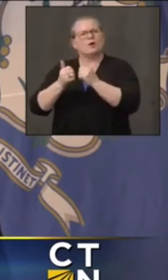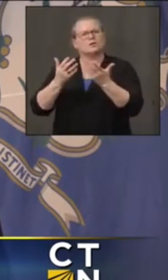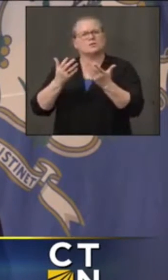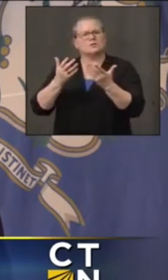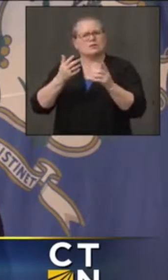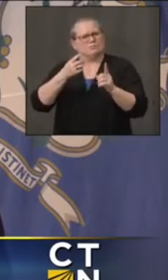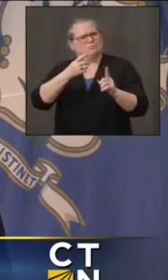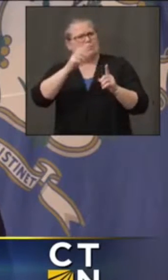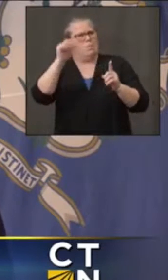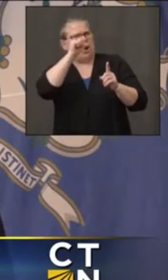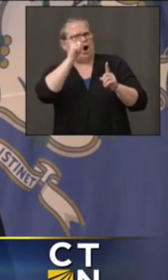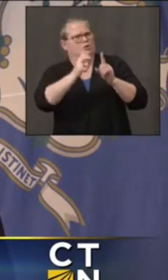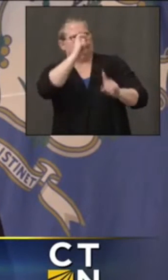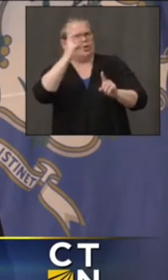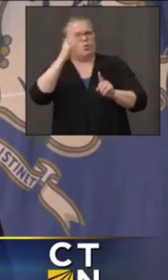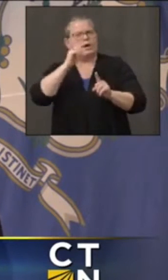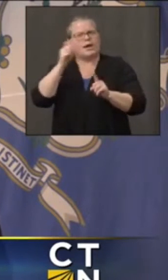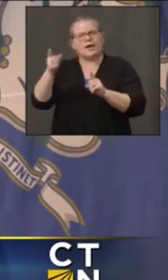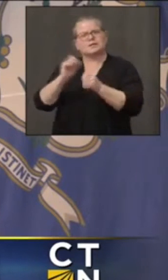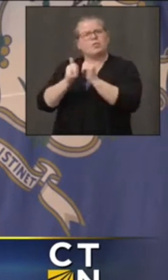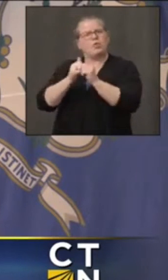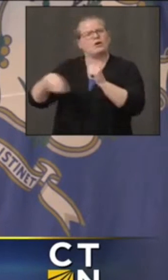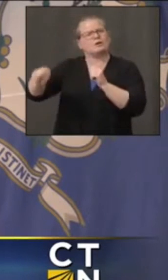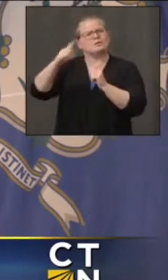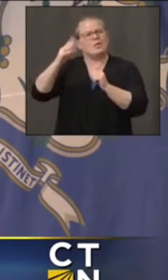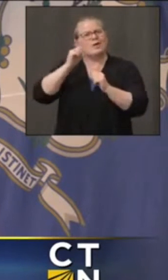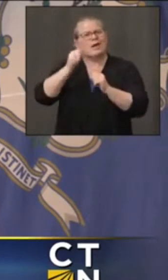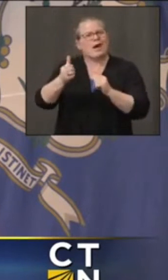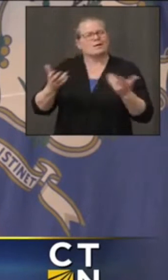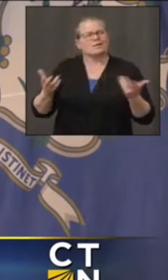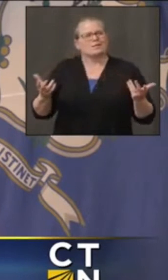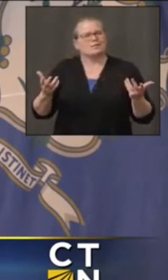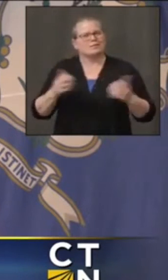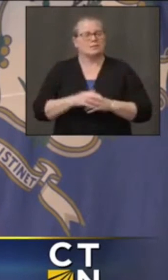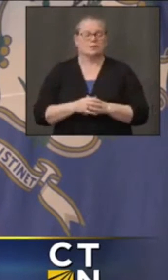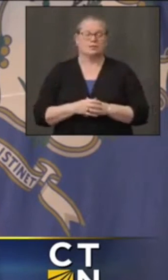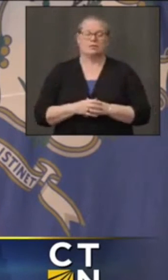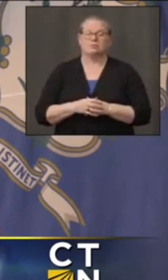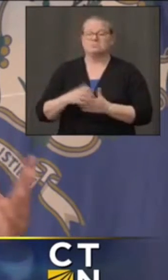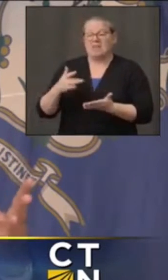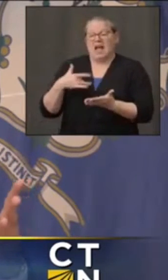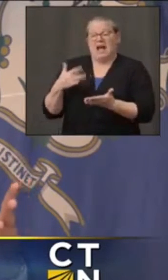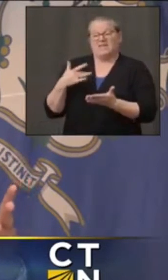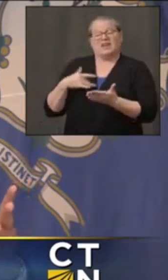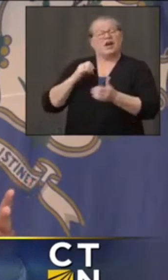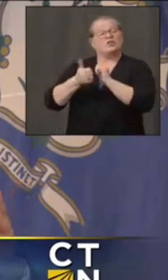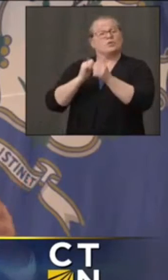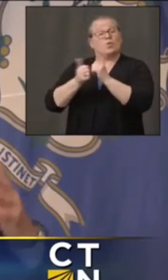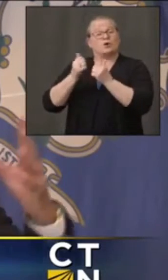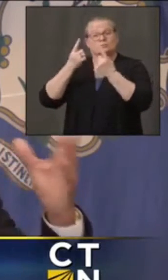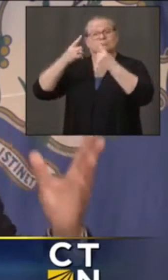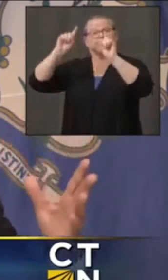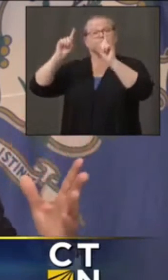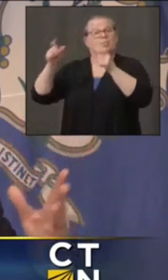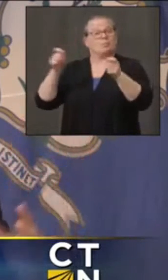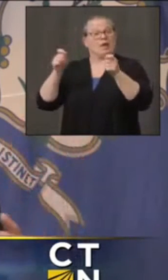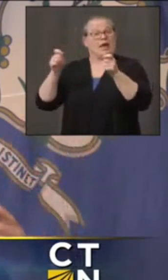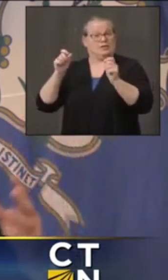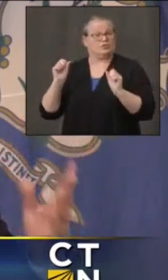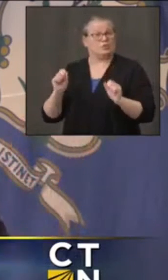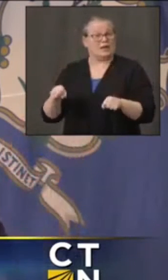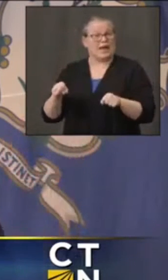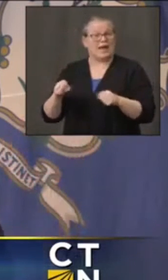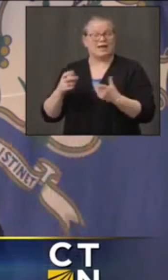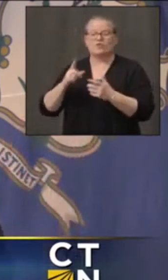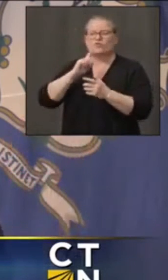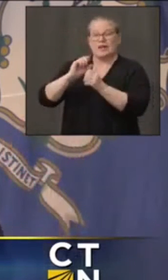a lot of these sports can be managed successfully. It's not the nature of the sport so much, but it's all those social